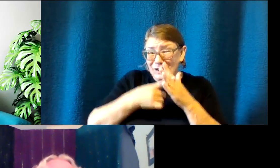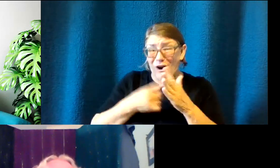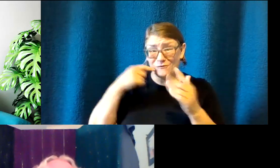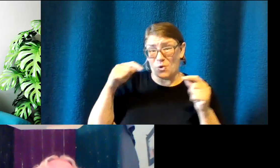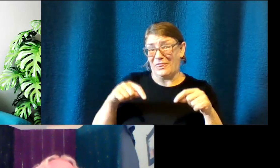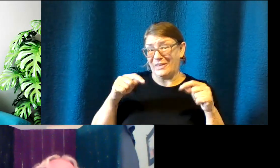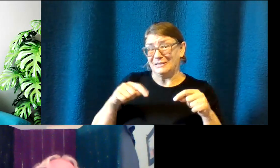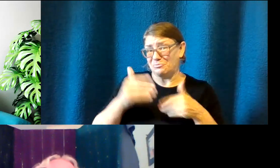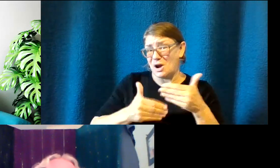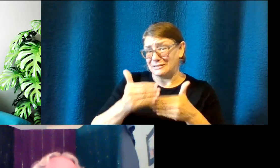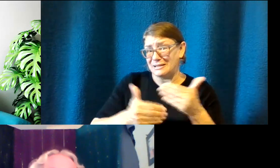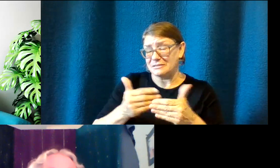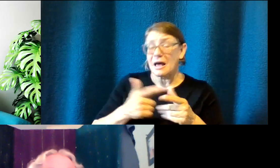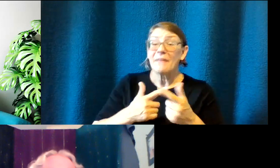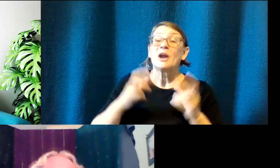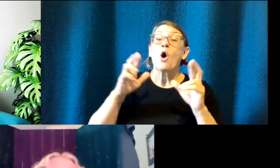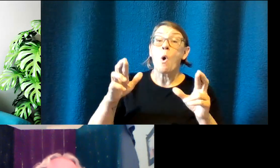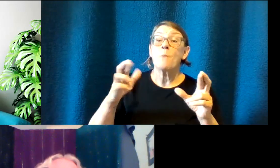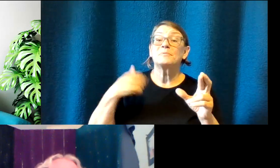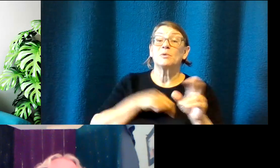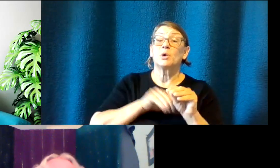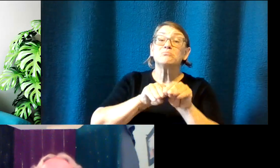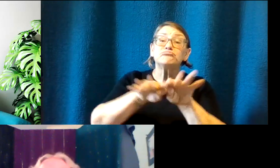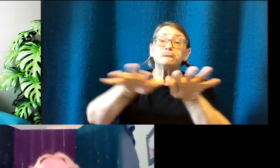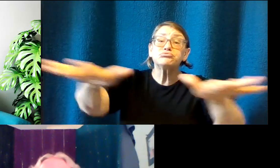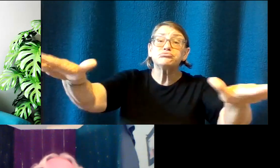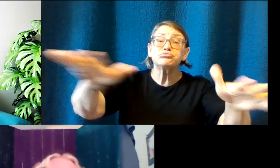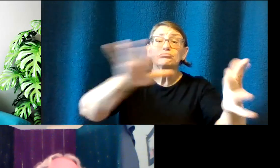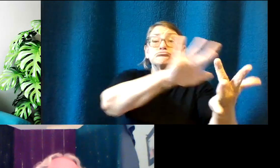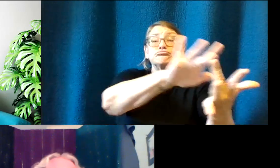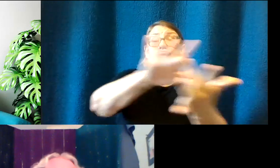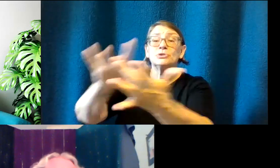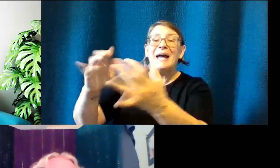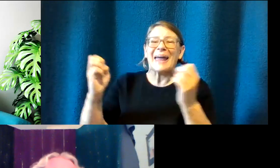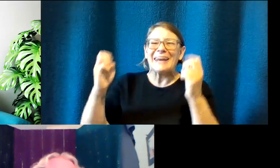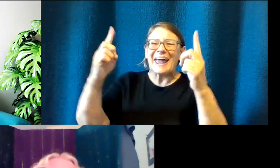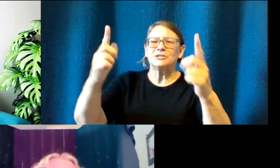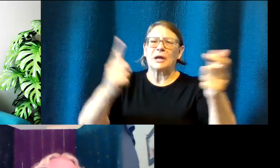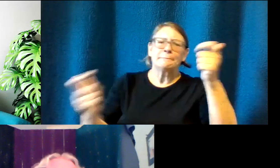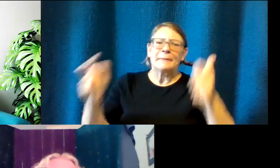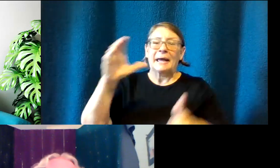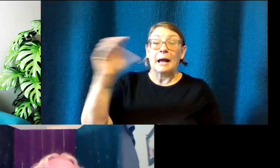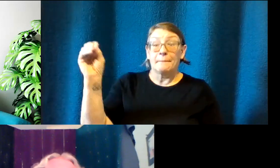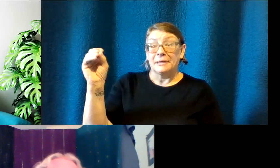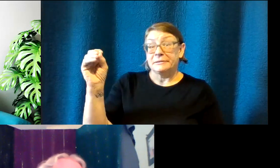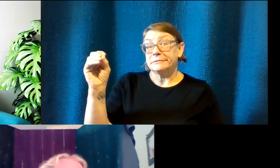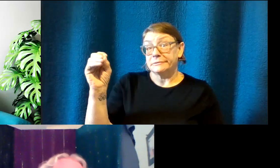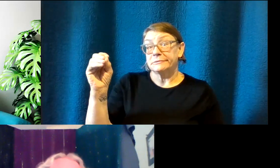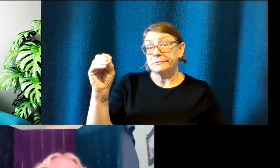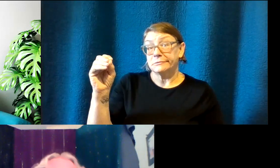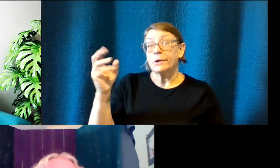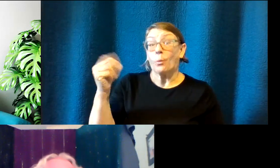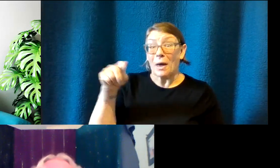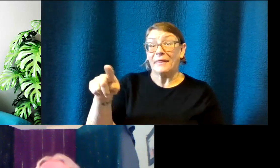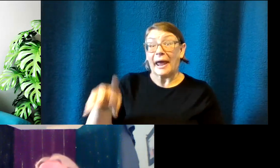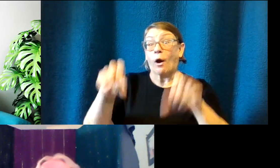And then hopefully we would branch out and do some education for at least the big corporations when they're doing job